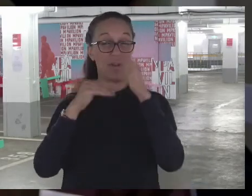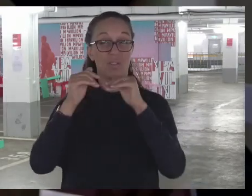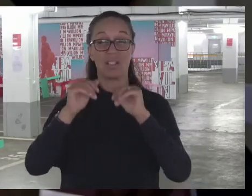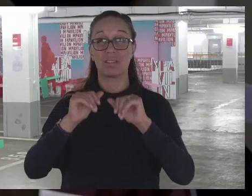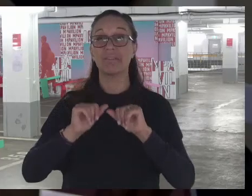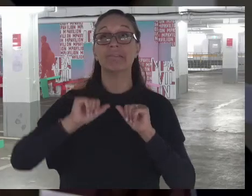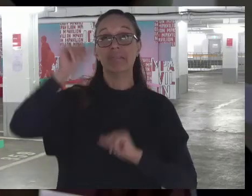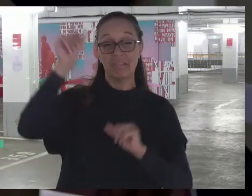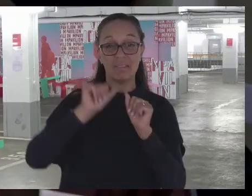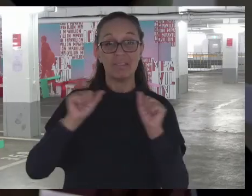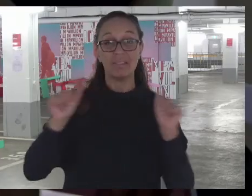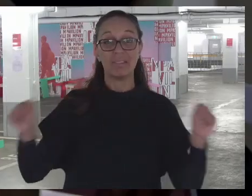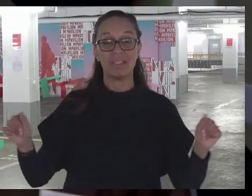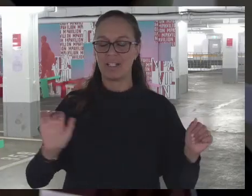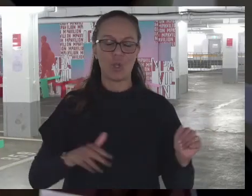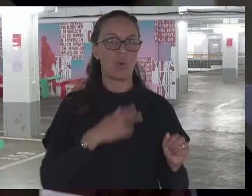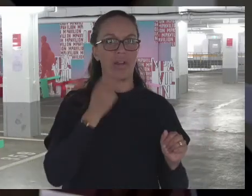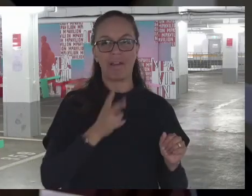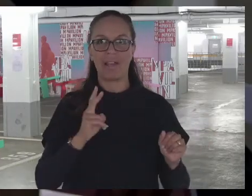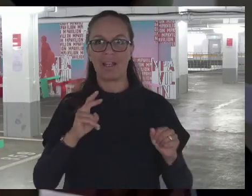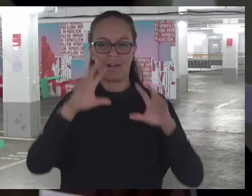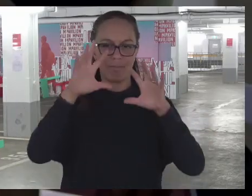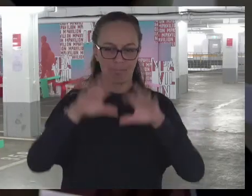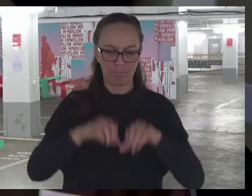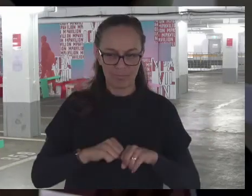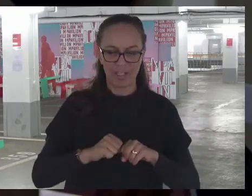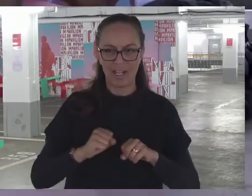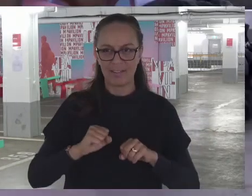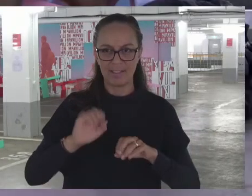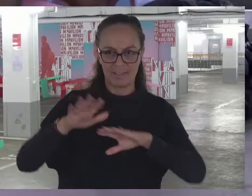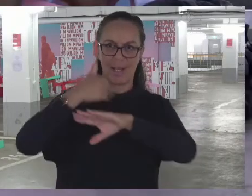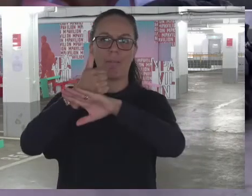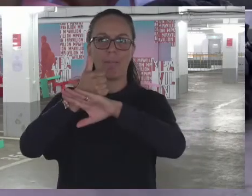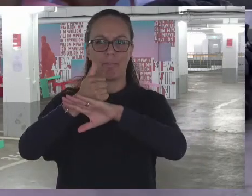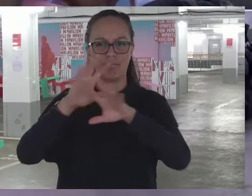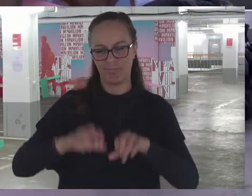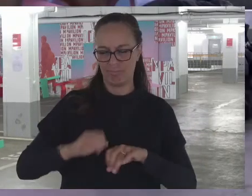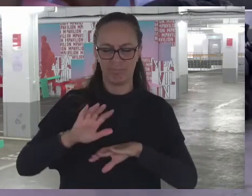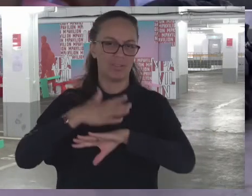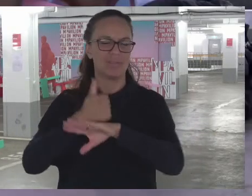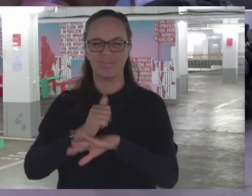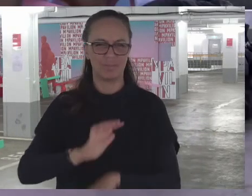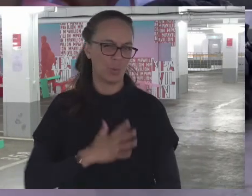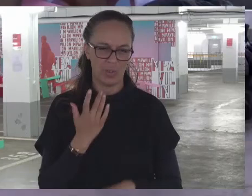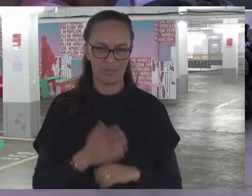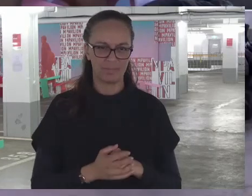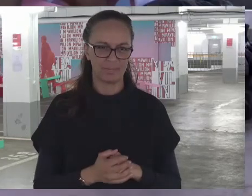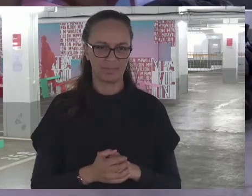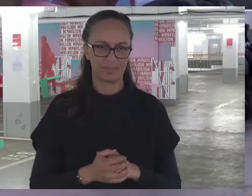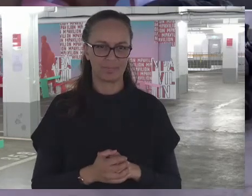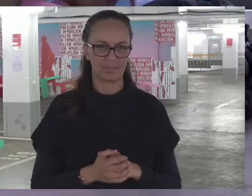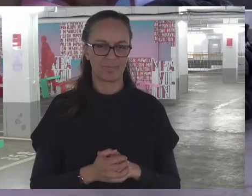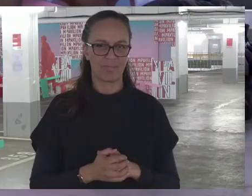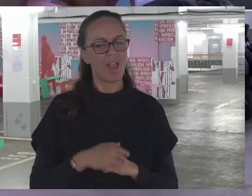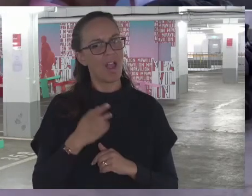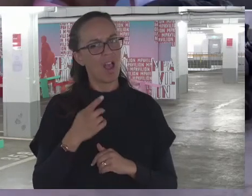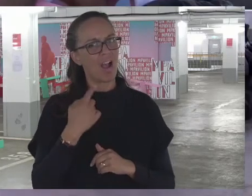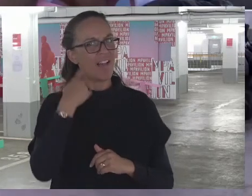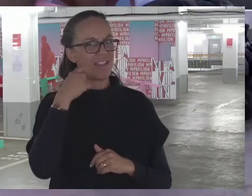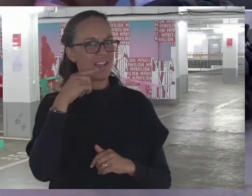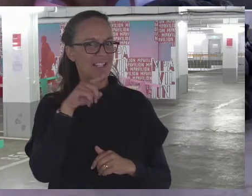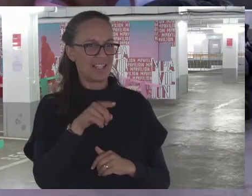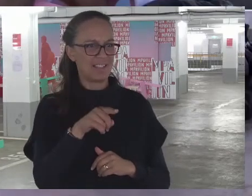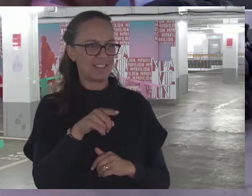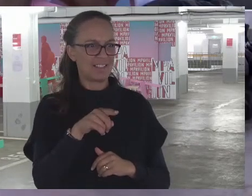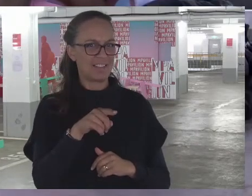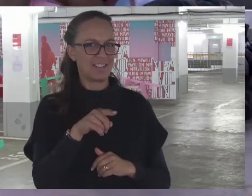set something up again, so. I think that that approach to the scale, like, you can't believe